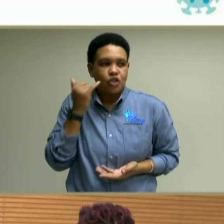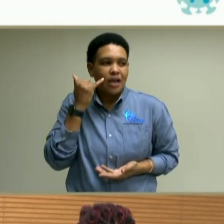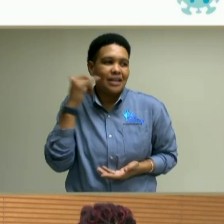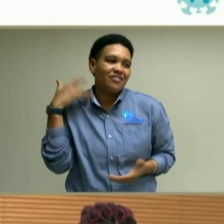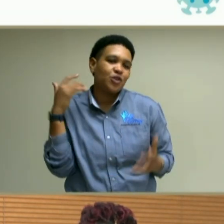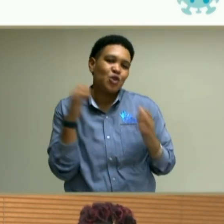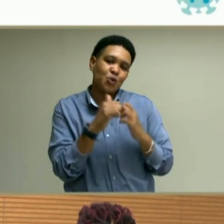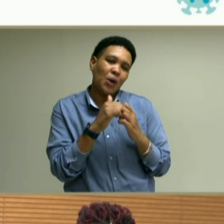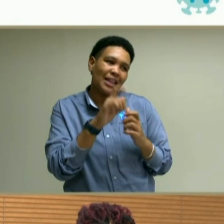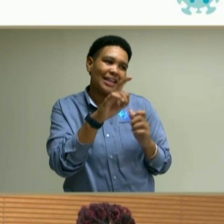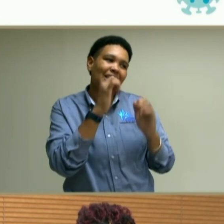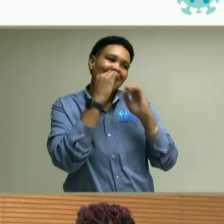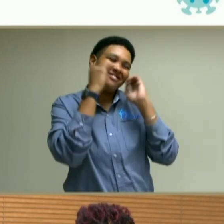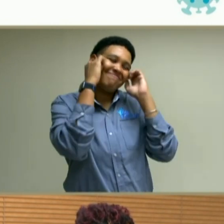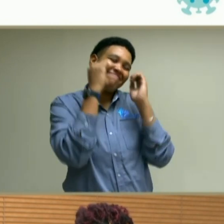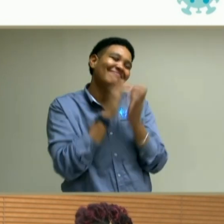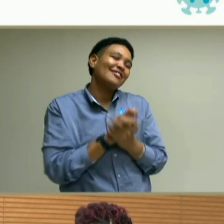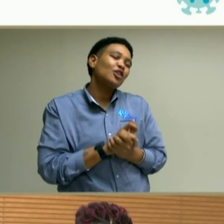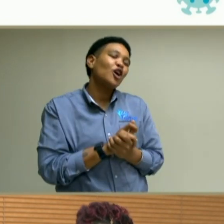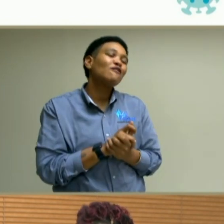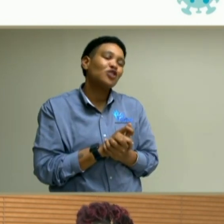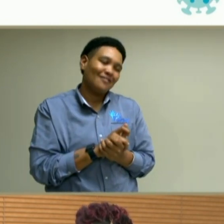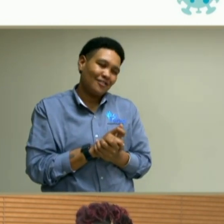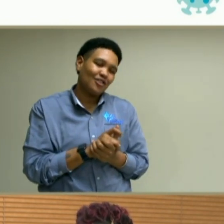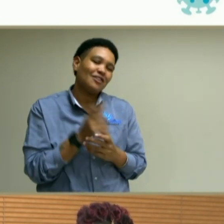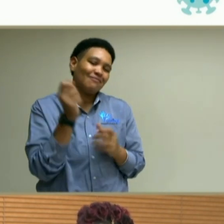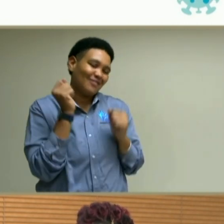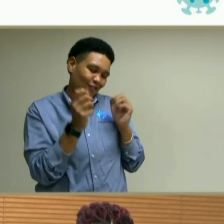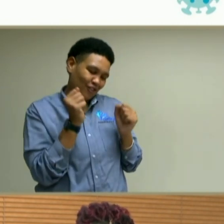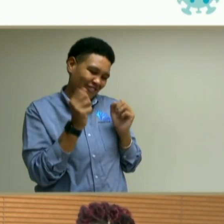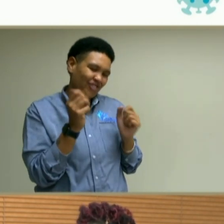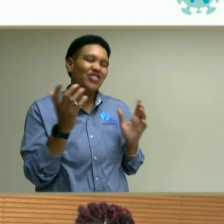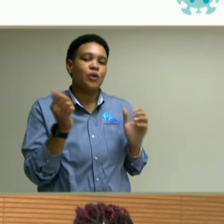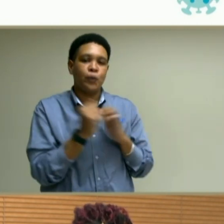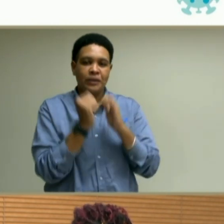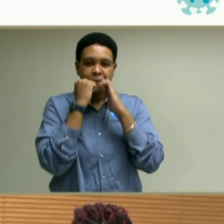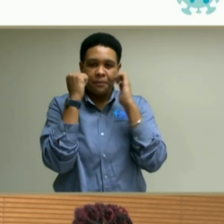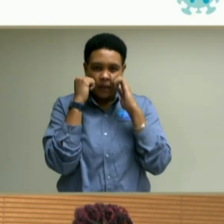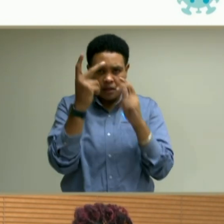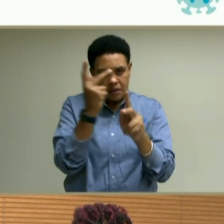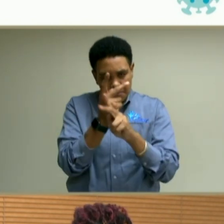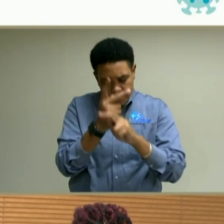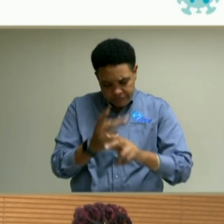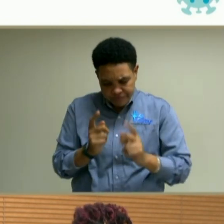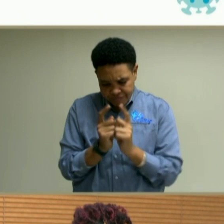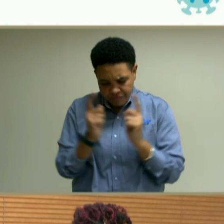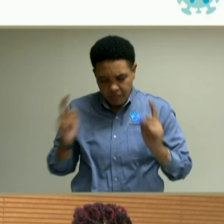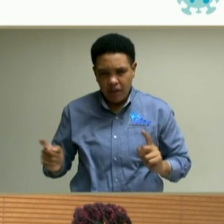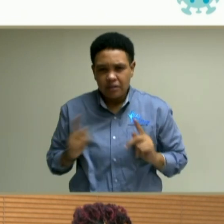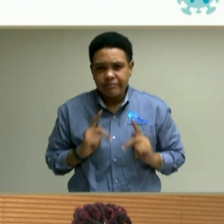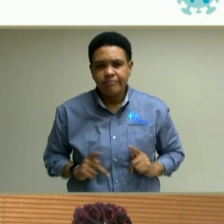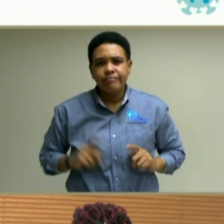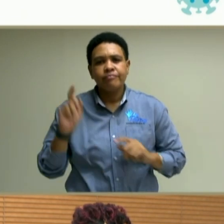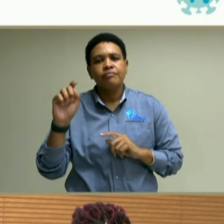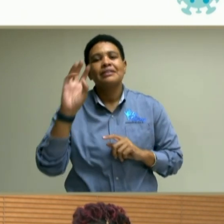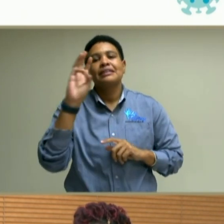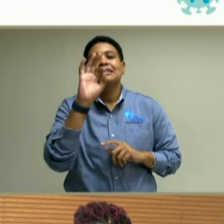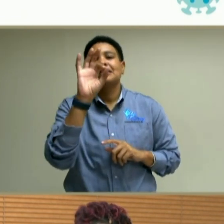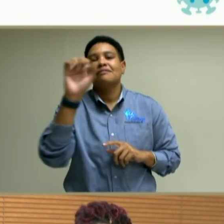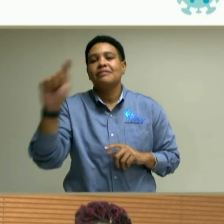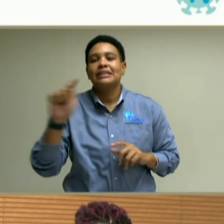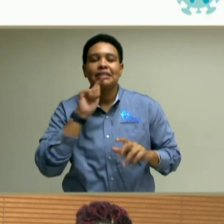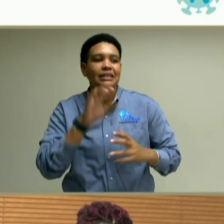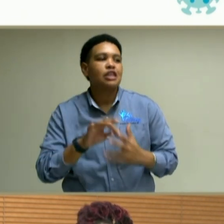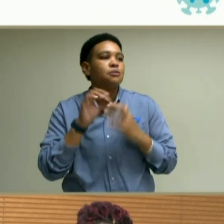if we're coming together, we need to be wearing our masks. We need to make sure we're keeping and maintaining the physical distance of six feet, especially